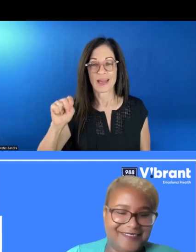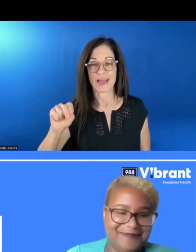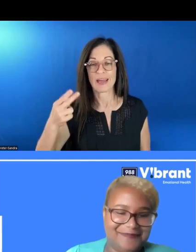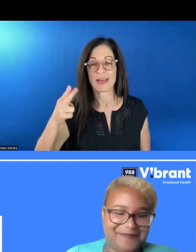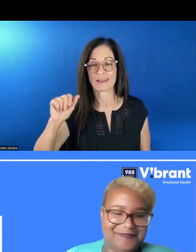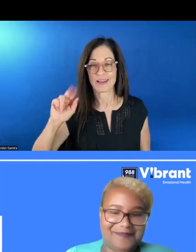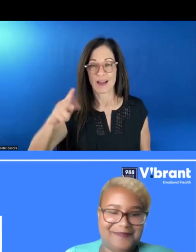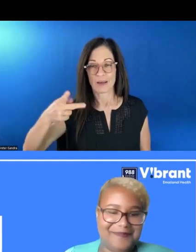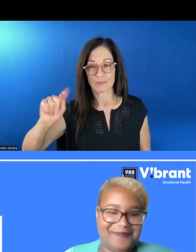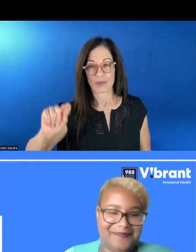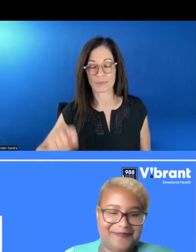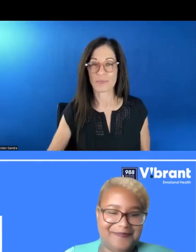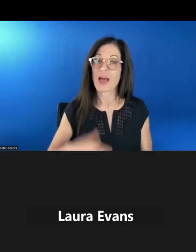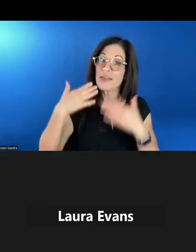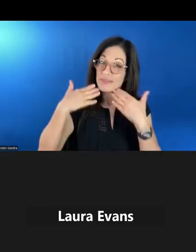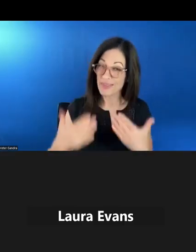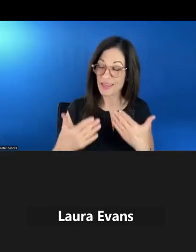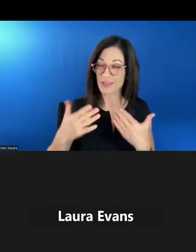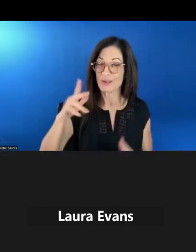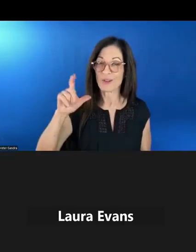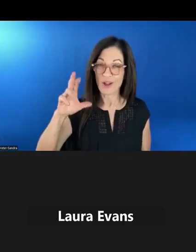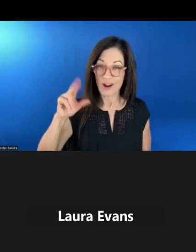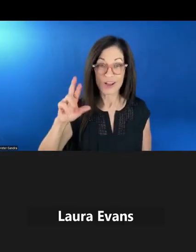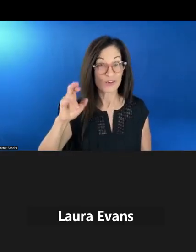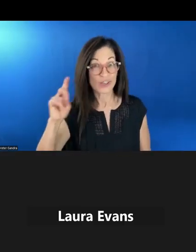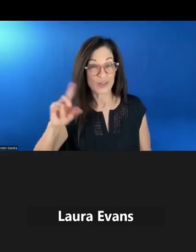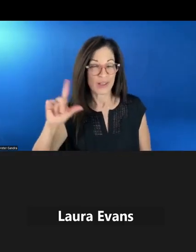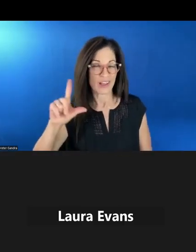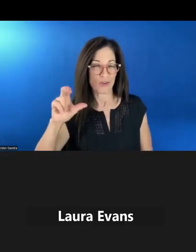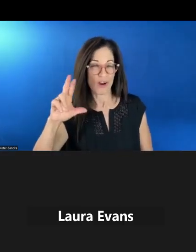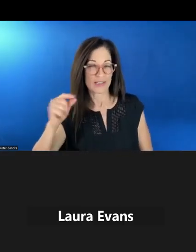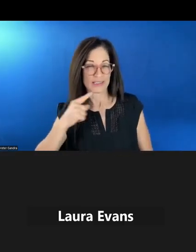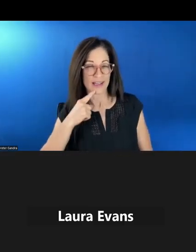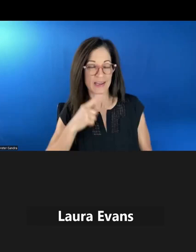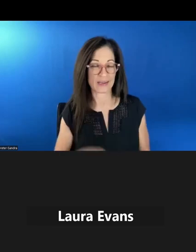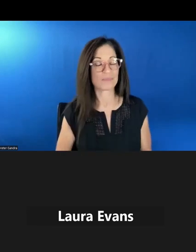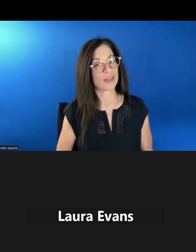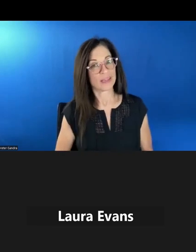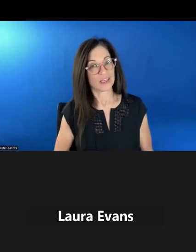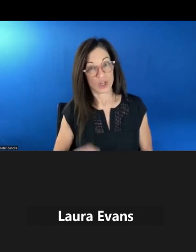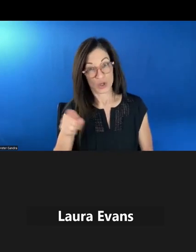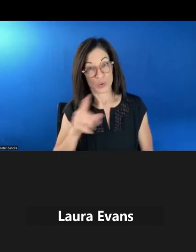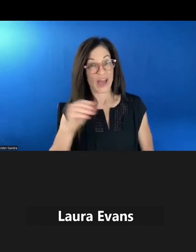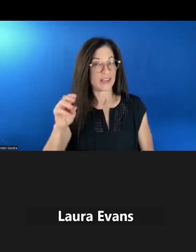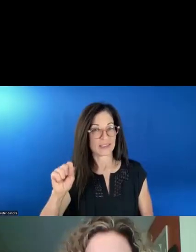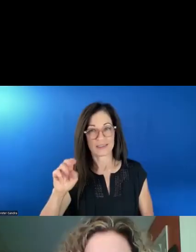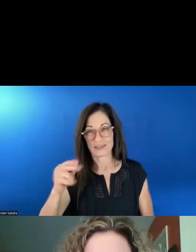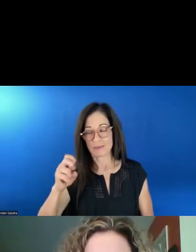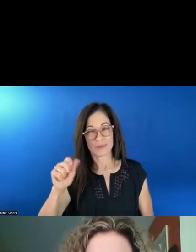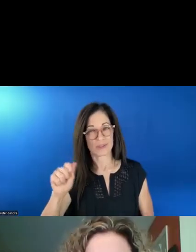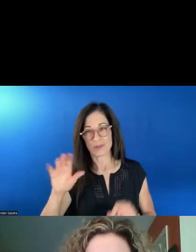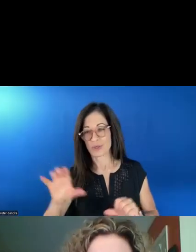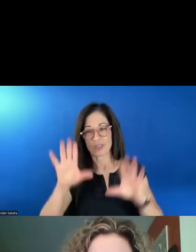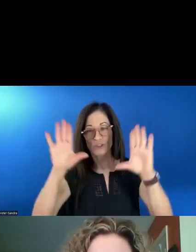you so much, Laura, and thank you, Richard. As Laura said, SAMHSA and you are doing just such great work on